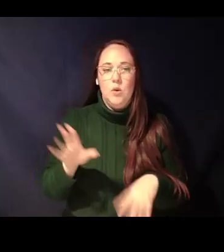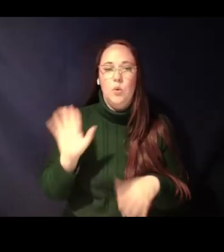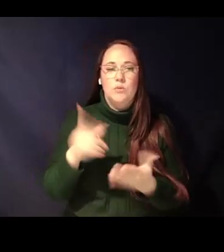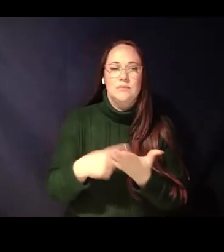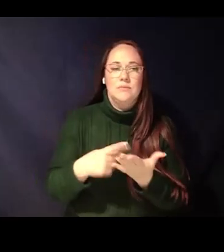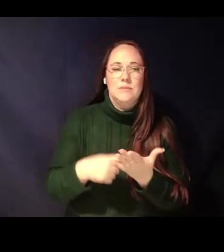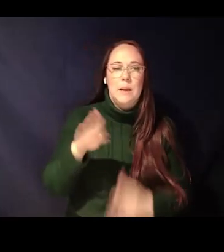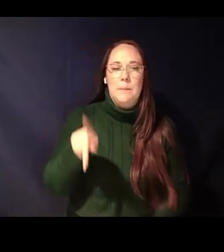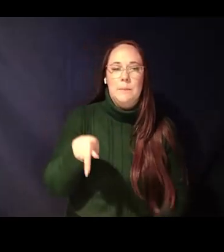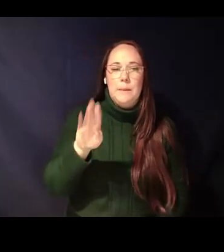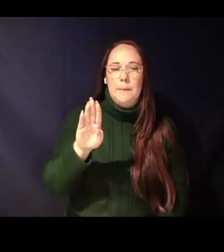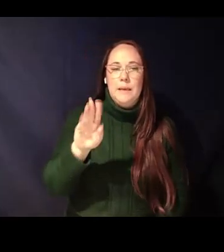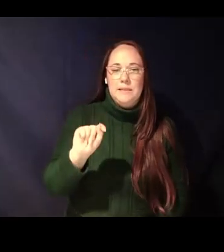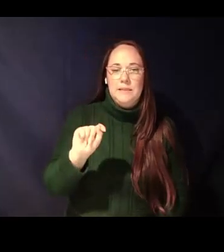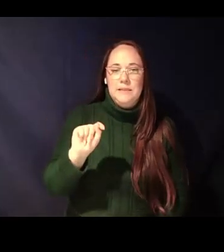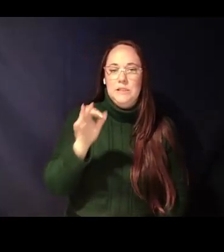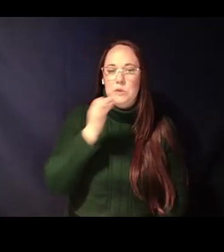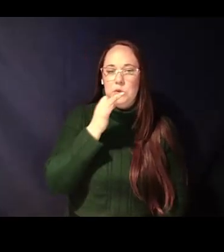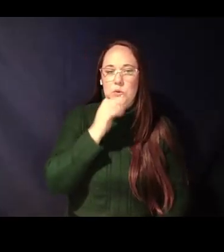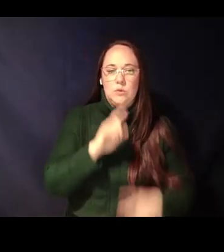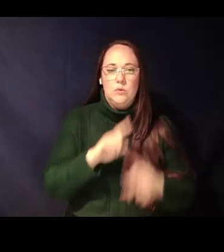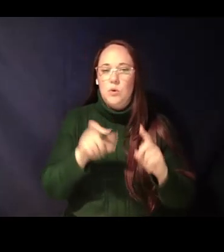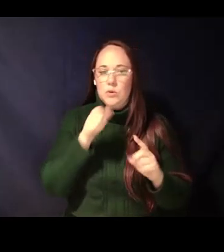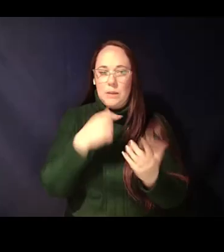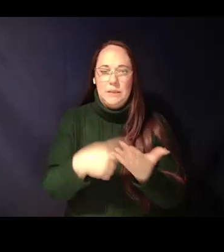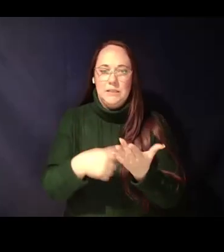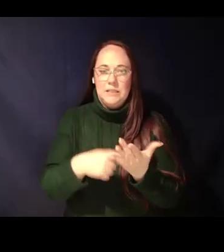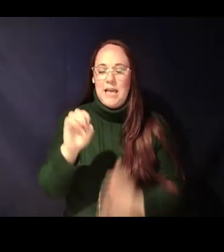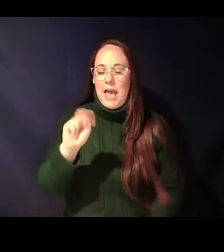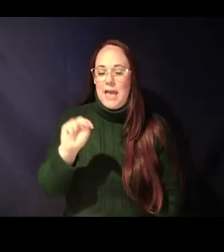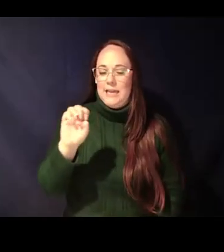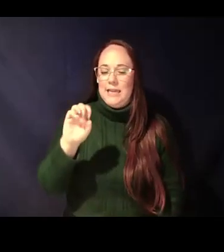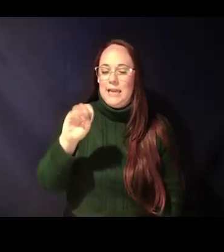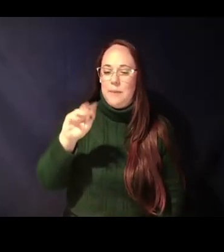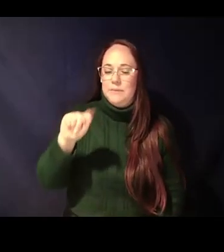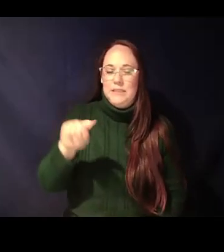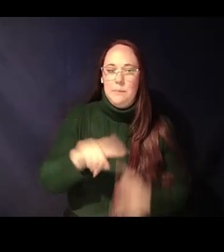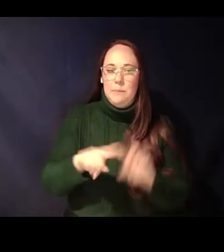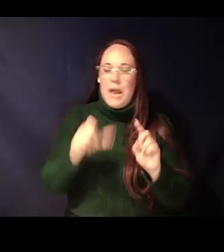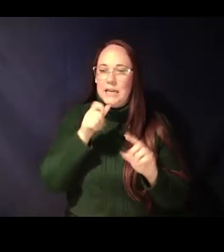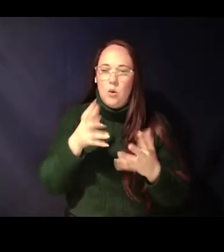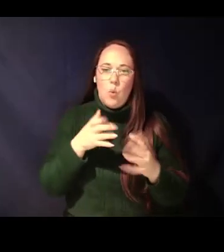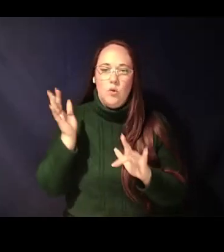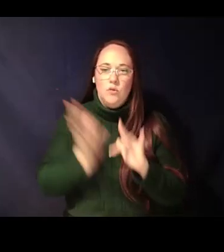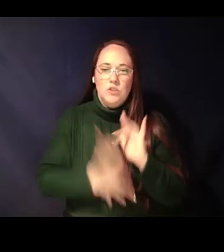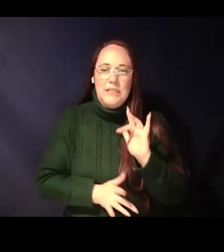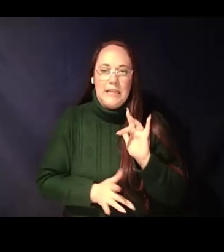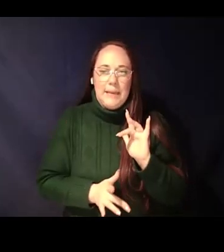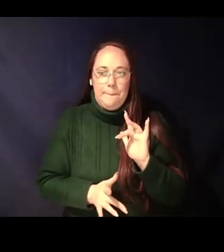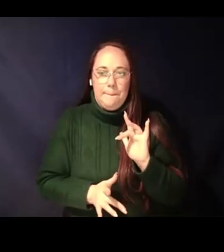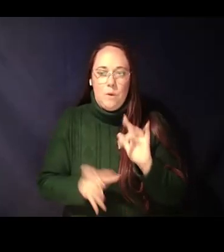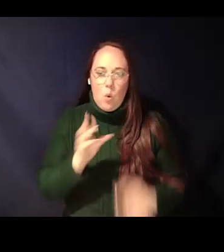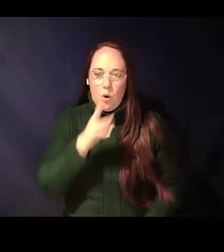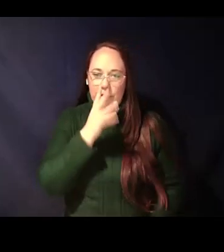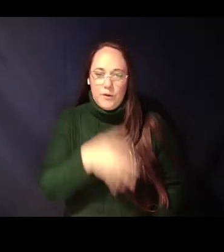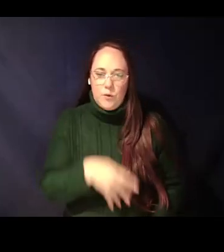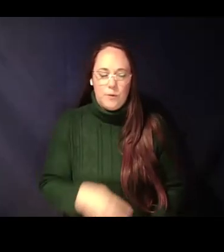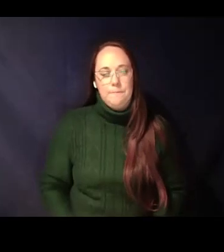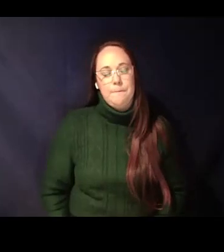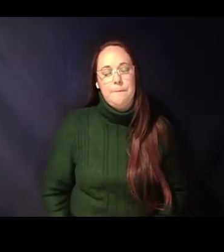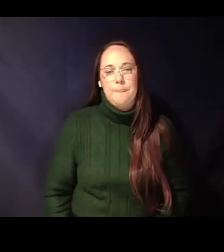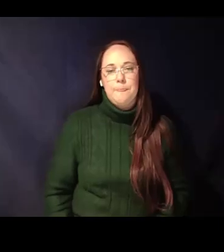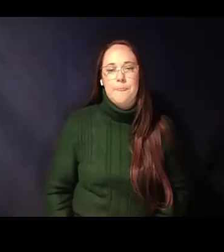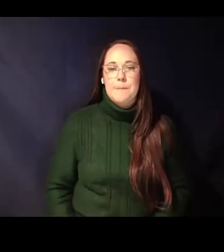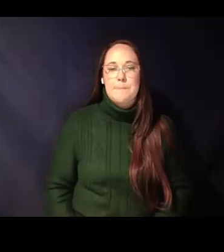this conversation NEMT, but I didn't want to skip it over or let it be ignored. It